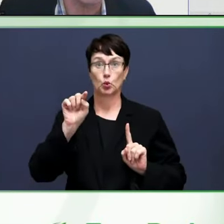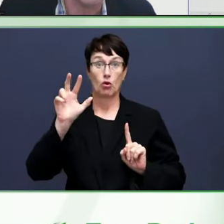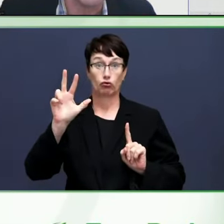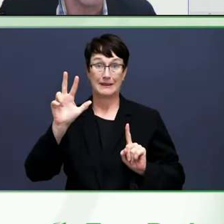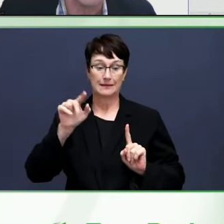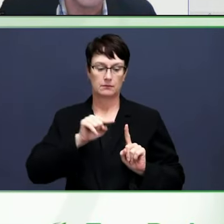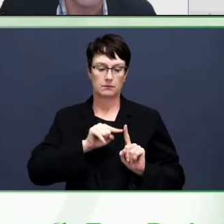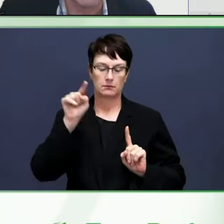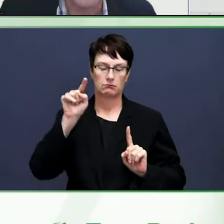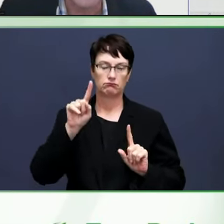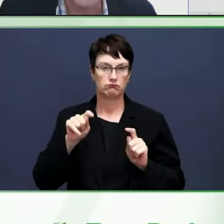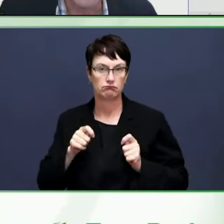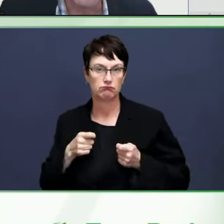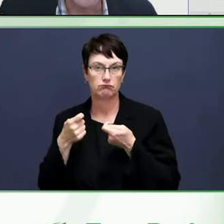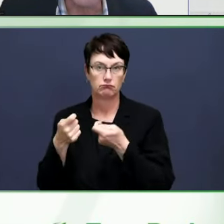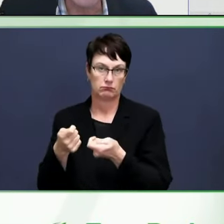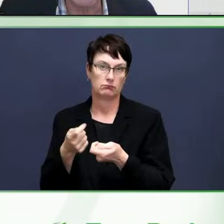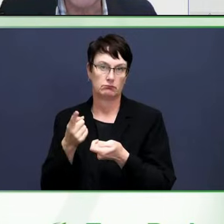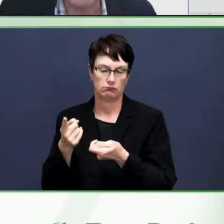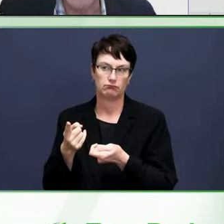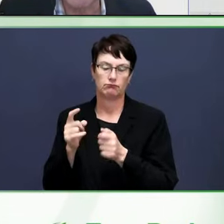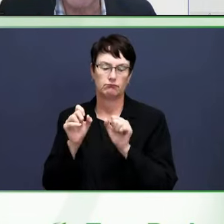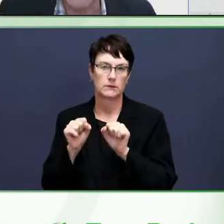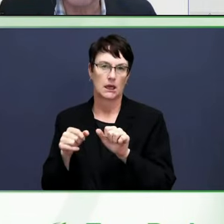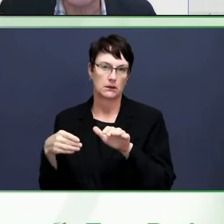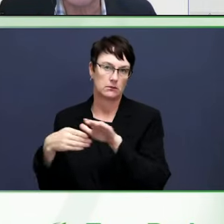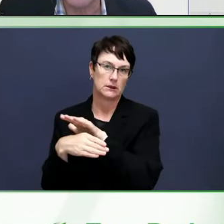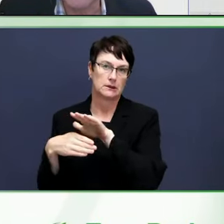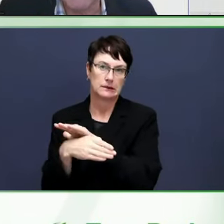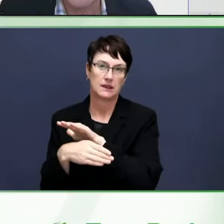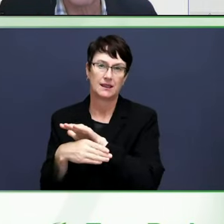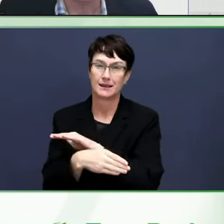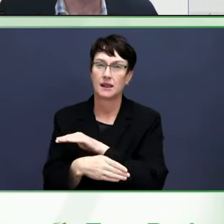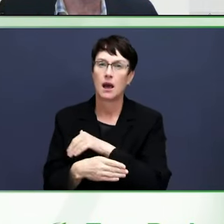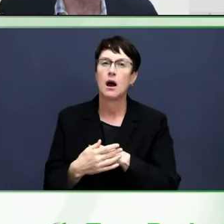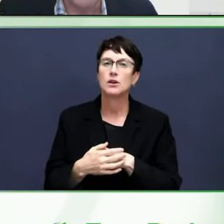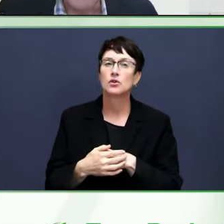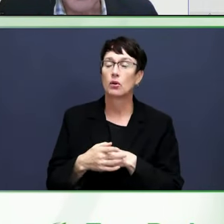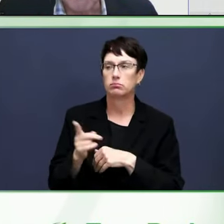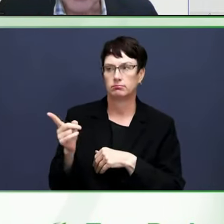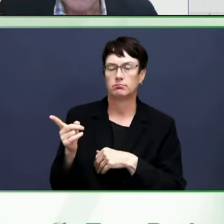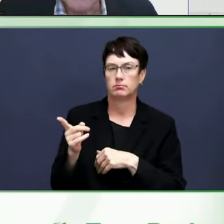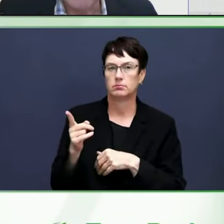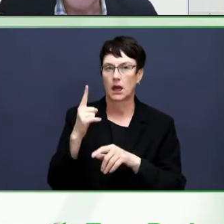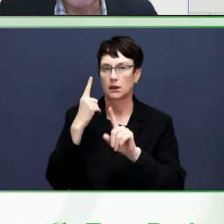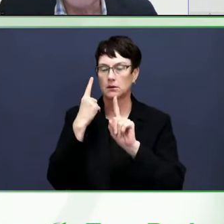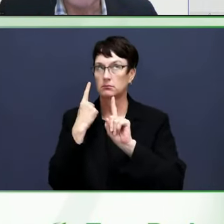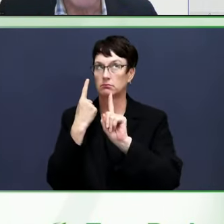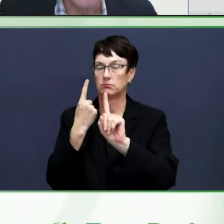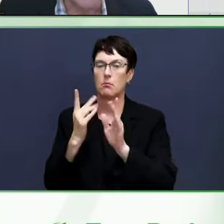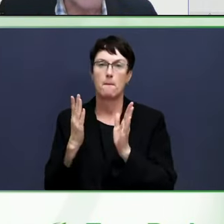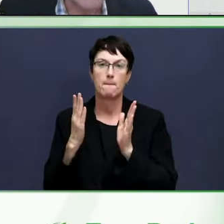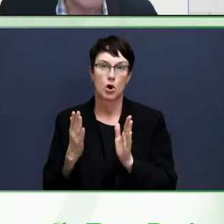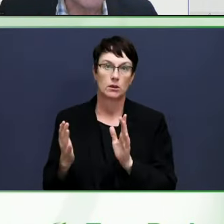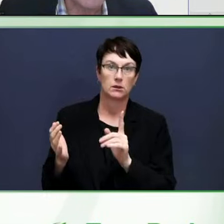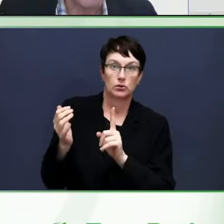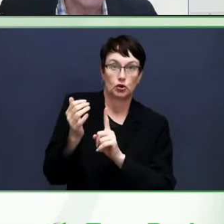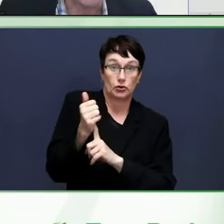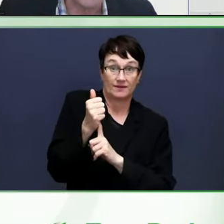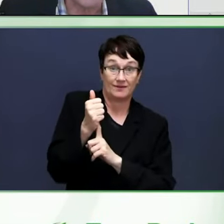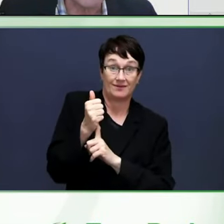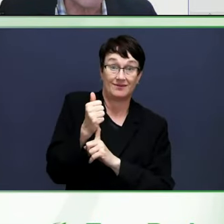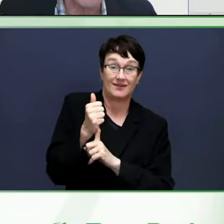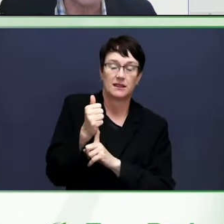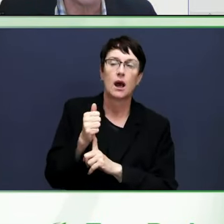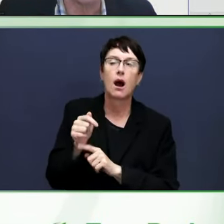risk of vulnerability. This measure must be complete by 31 December 2025.